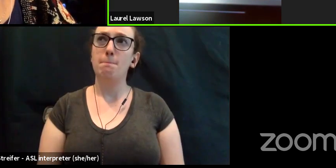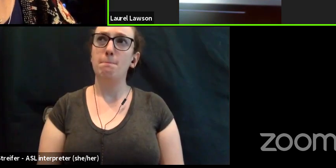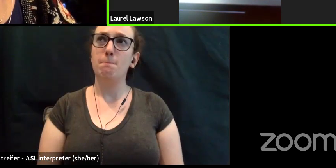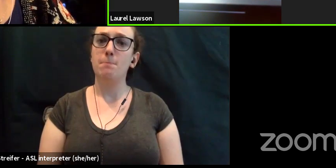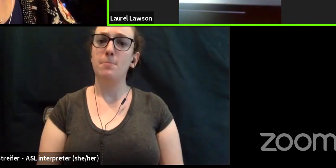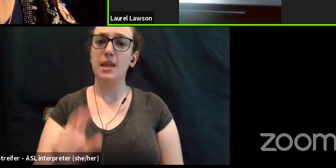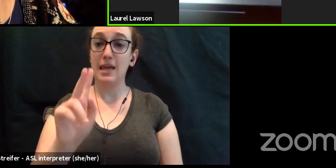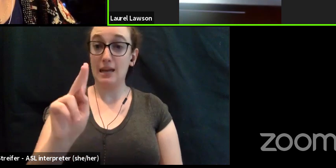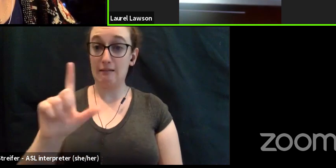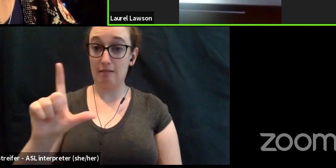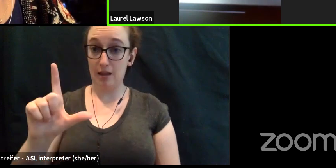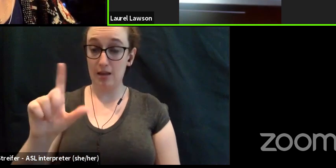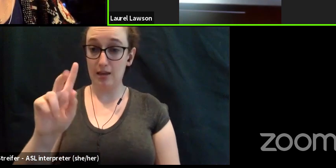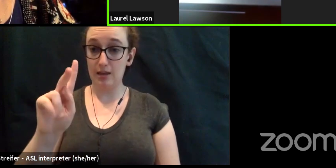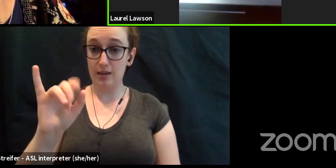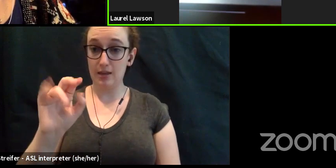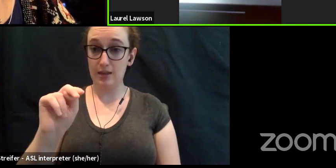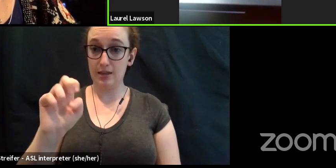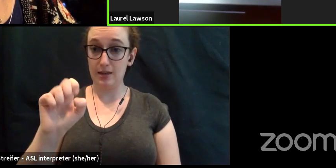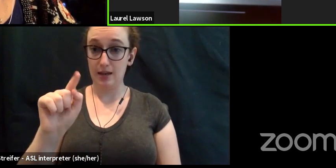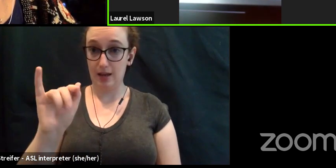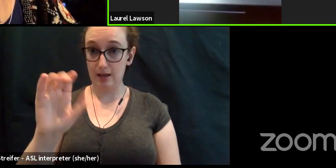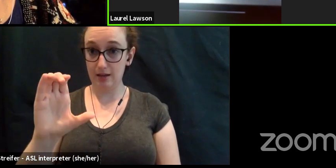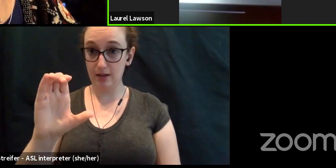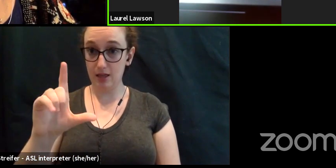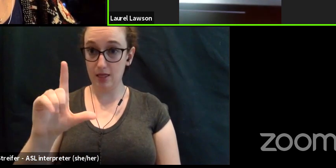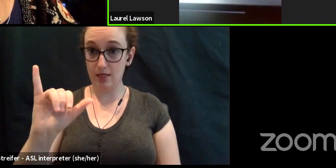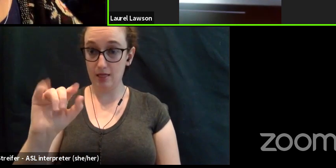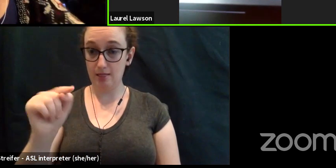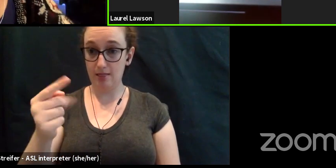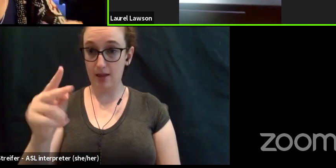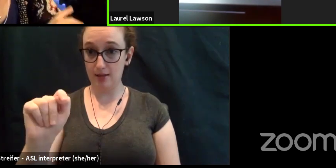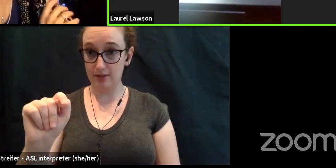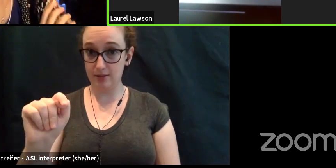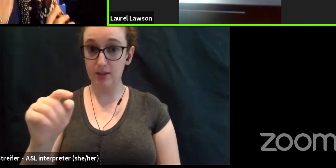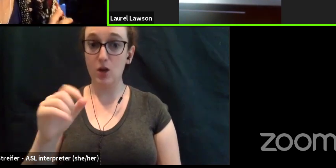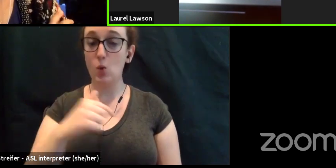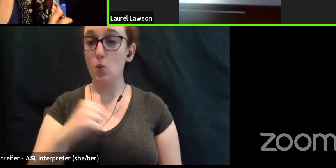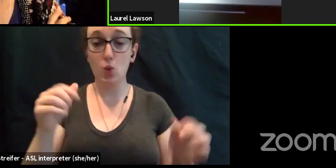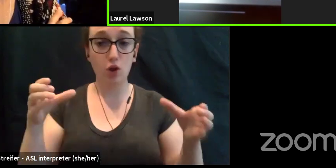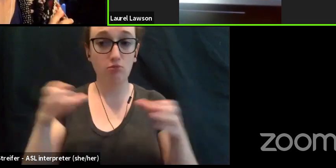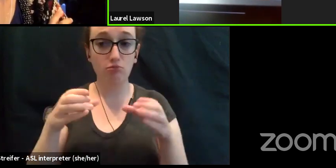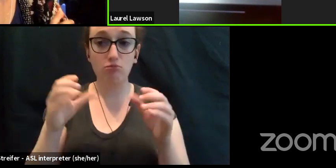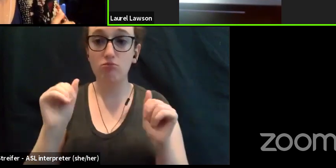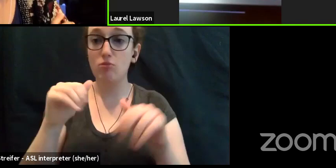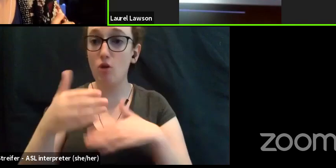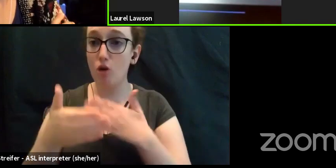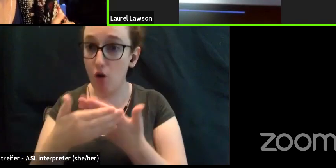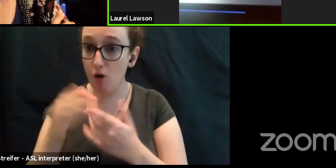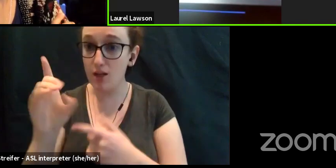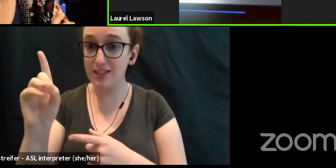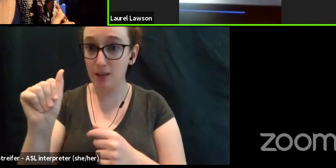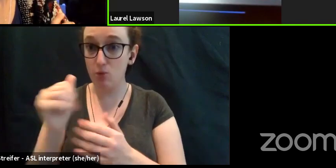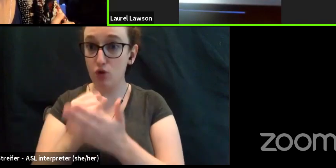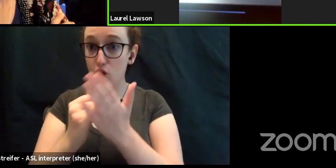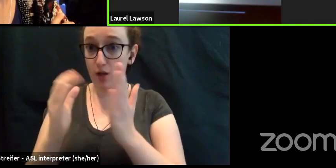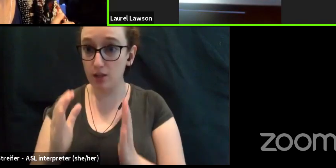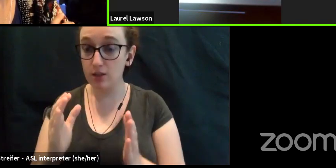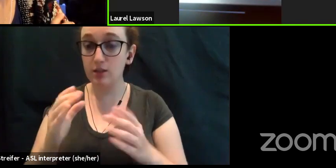Kinetic Light, as an ensemble of disabled artists under disability